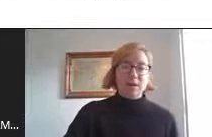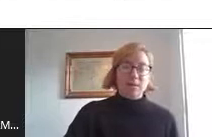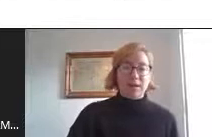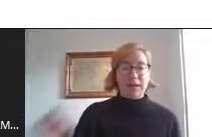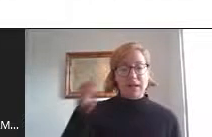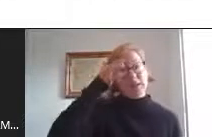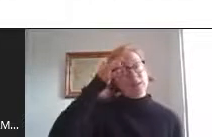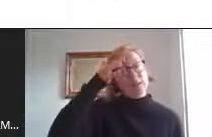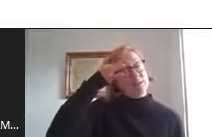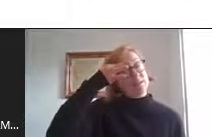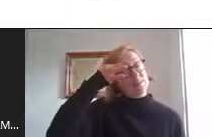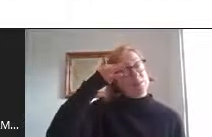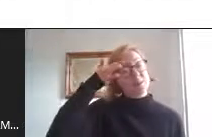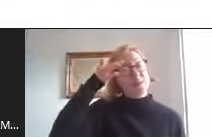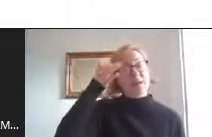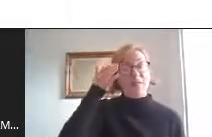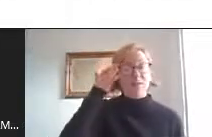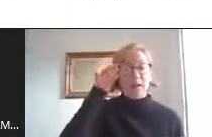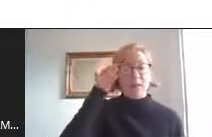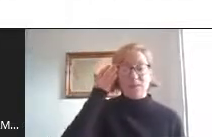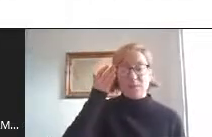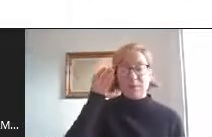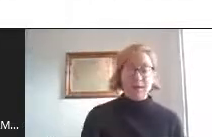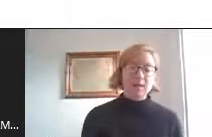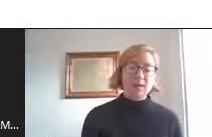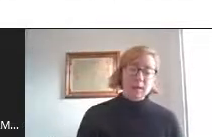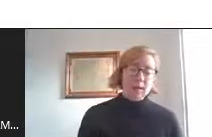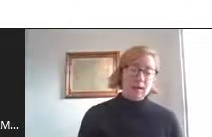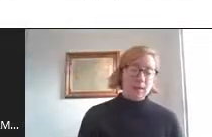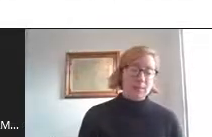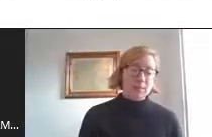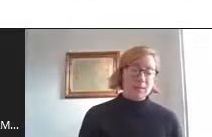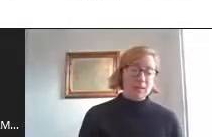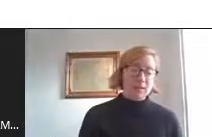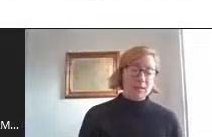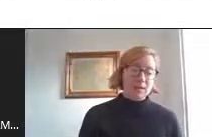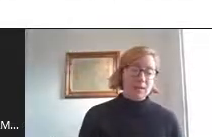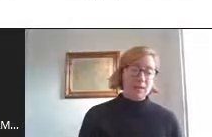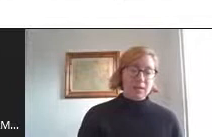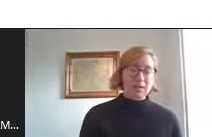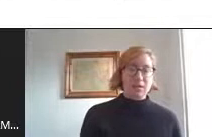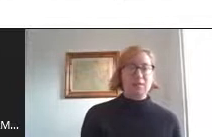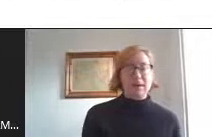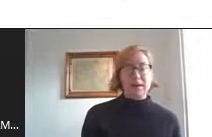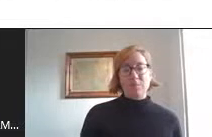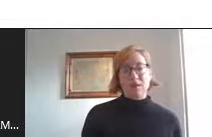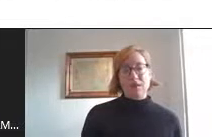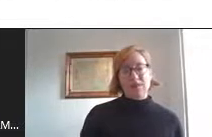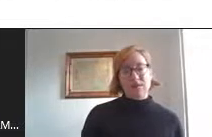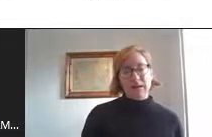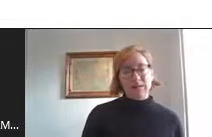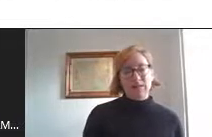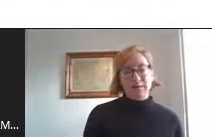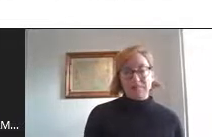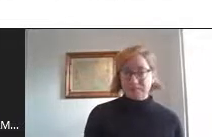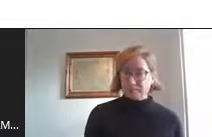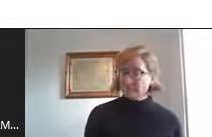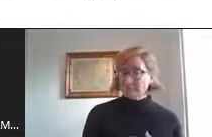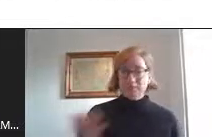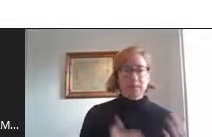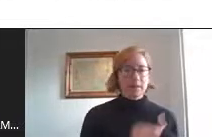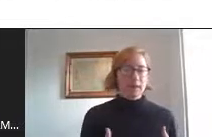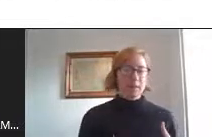of, you know, mental health and anxiety support to ever help them to make, to kind of make progress really.